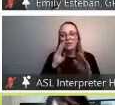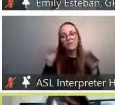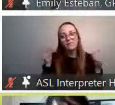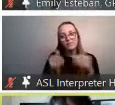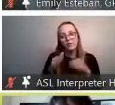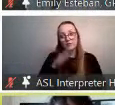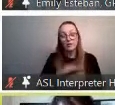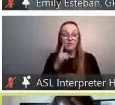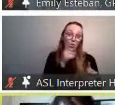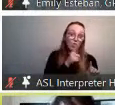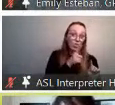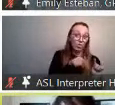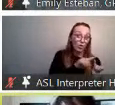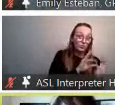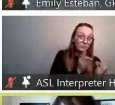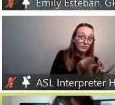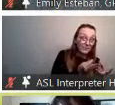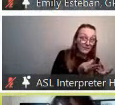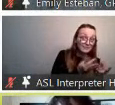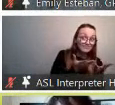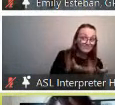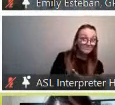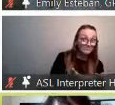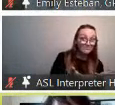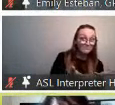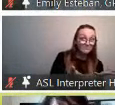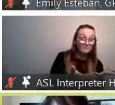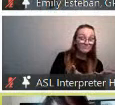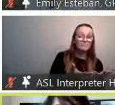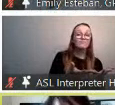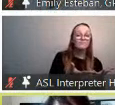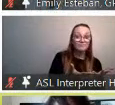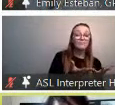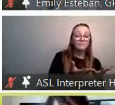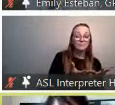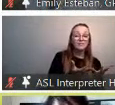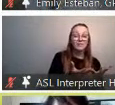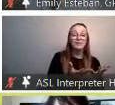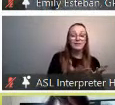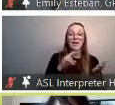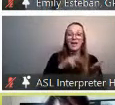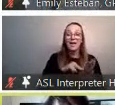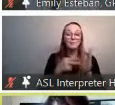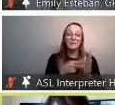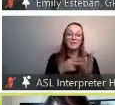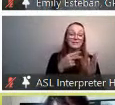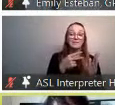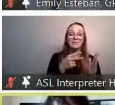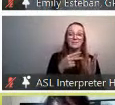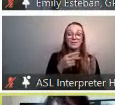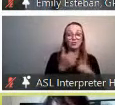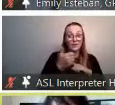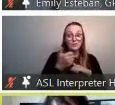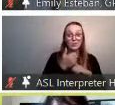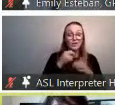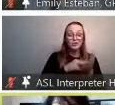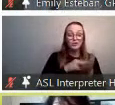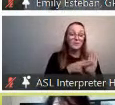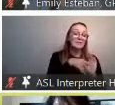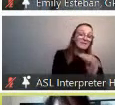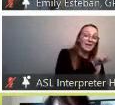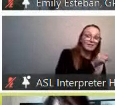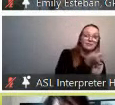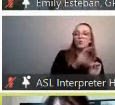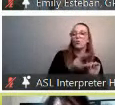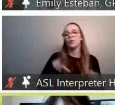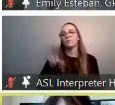families, it is a go, no go if we don't talk about transportation and access